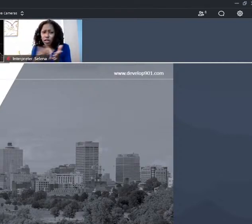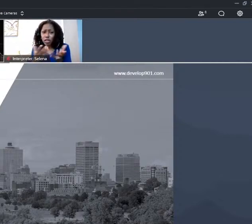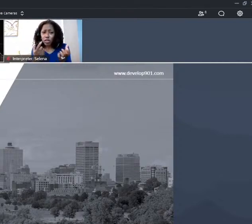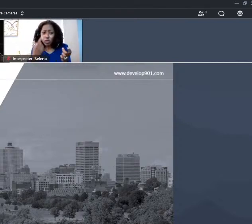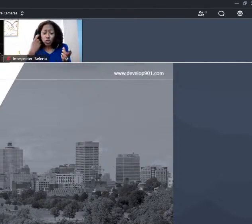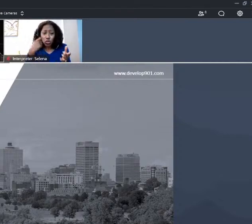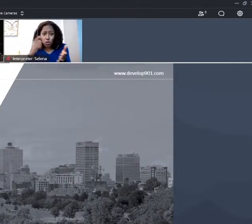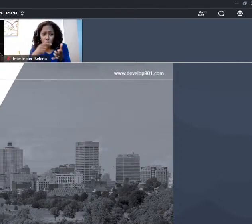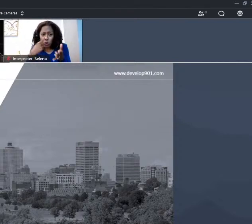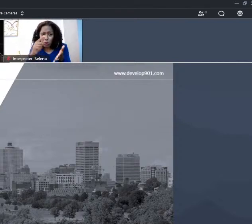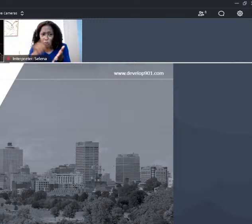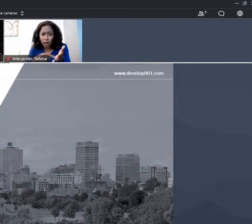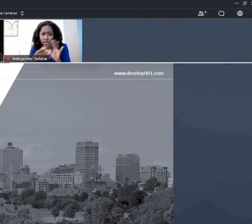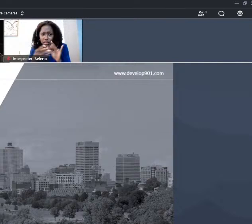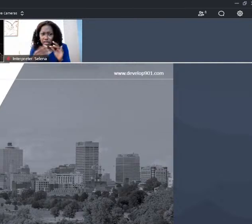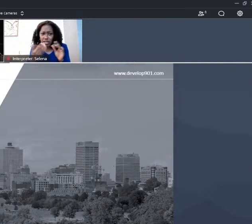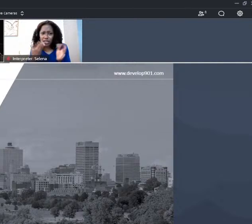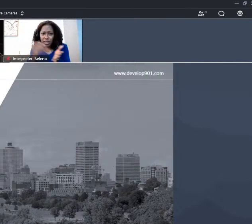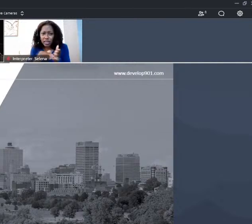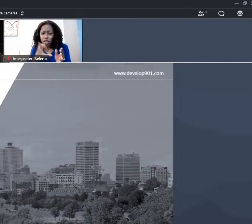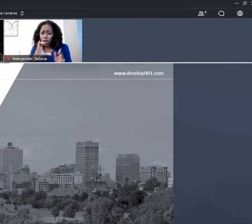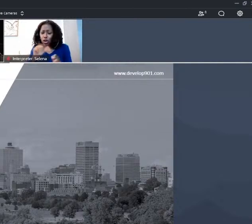him to repeat it.